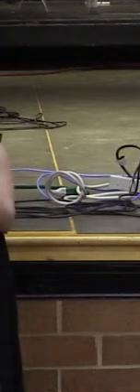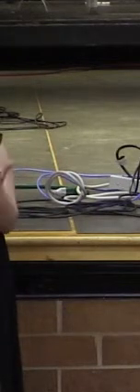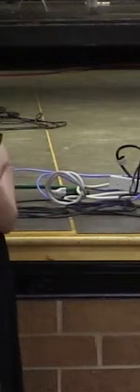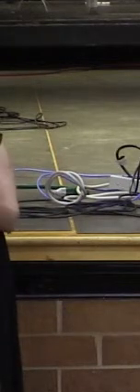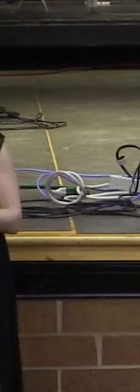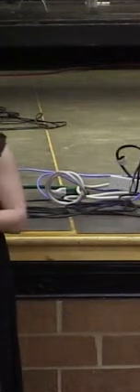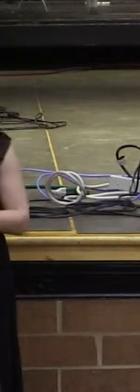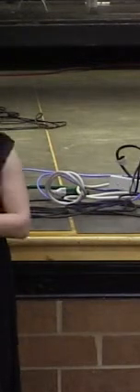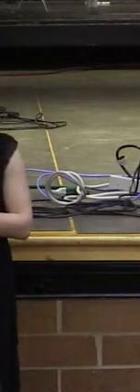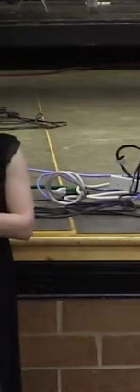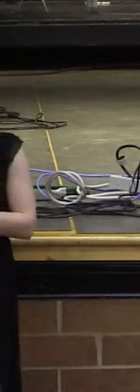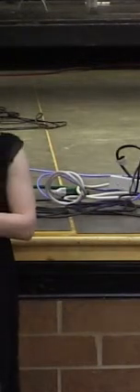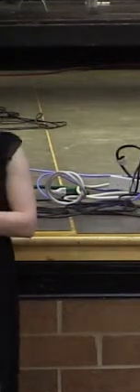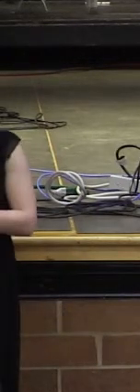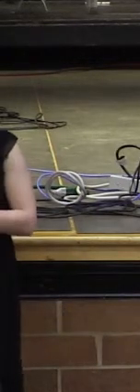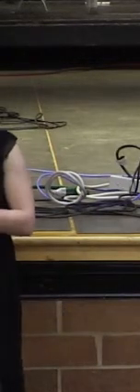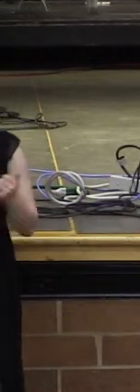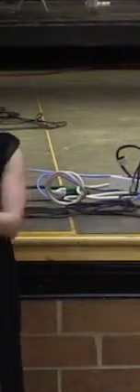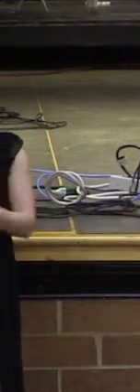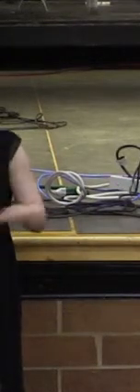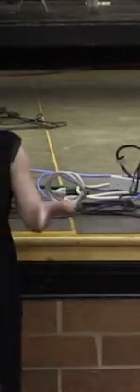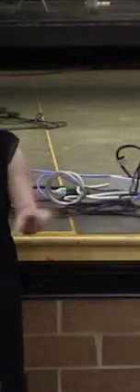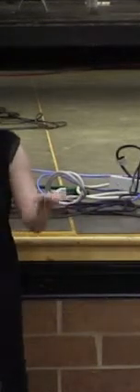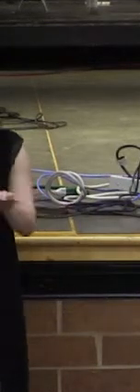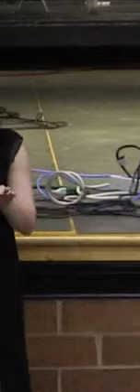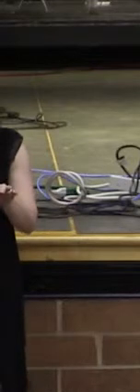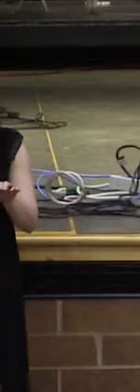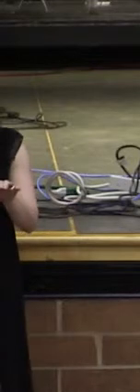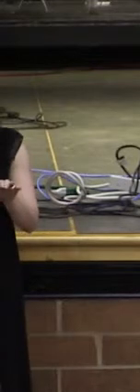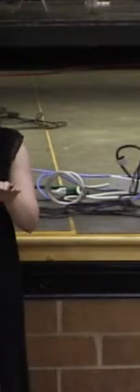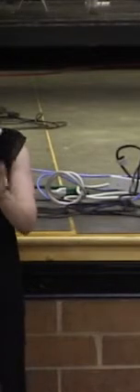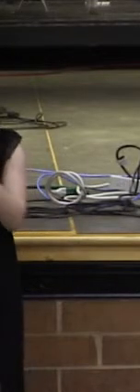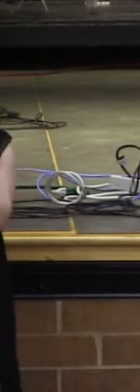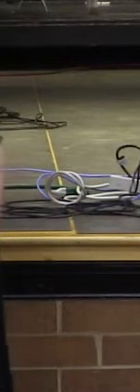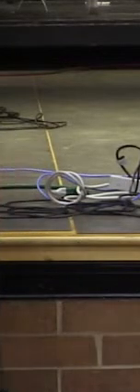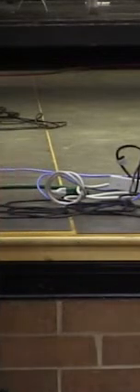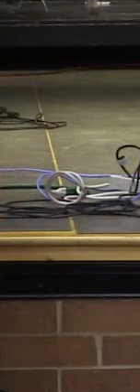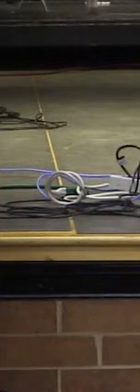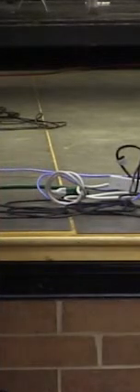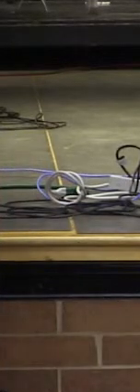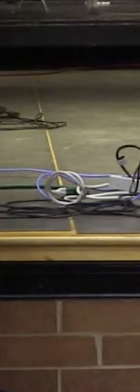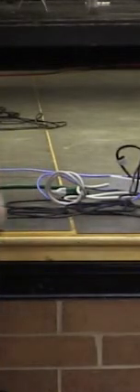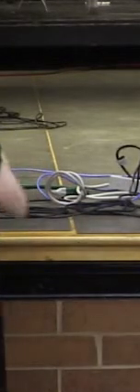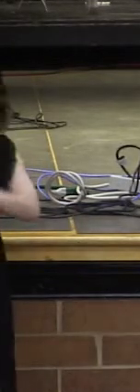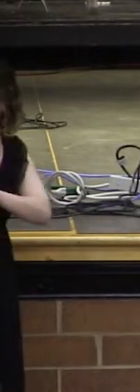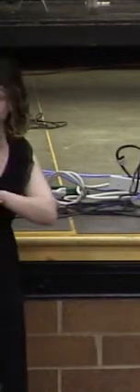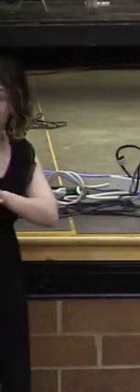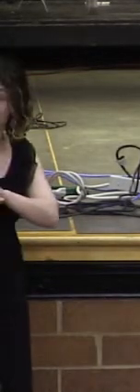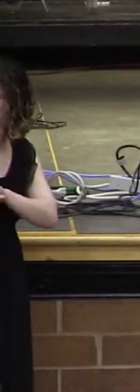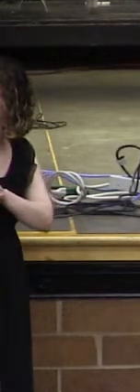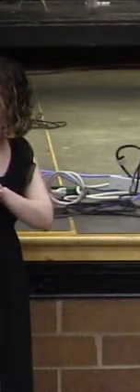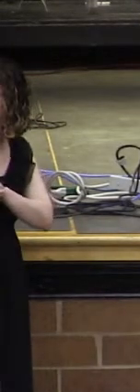creation is hidden from God's sight nothing everything is uncovered and laid bare before the eyes of